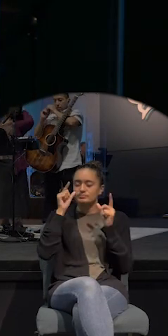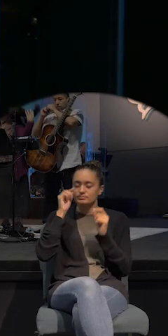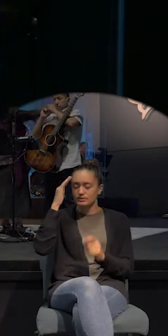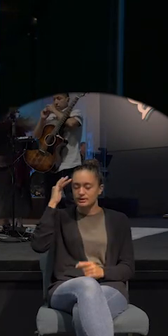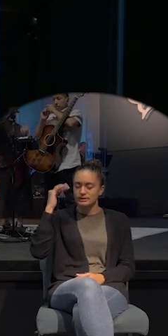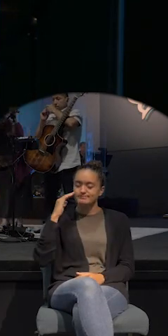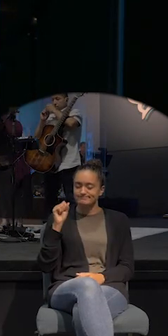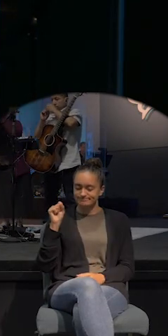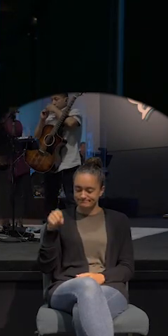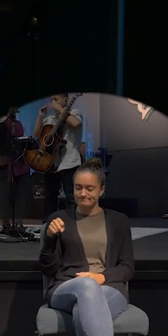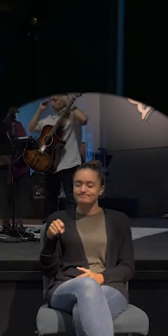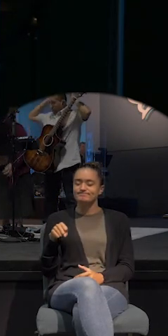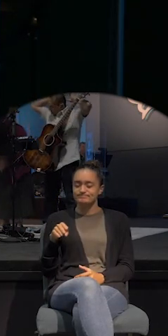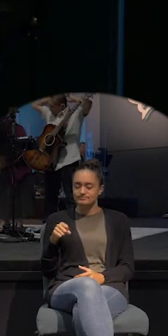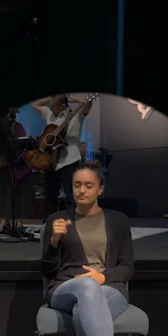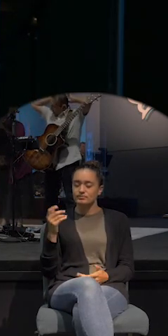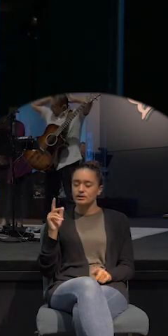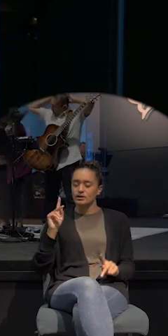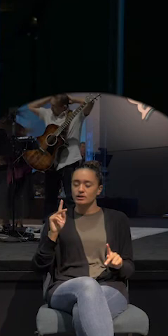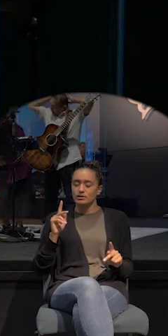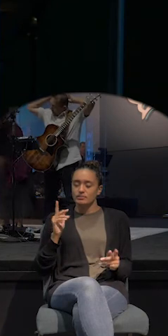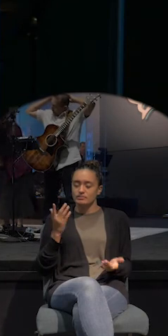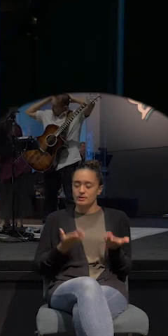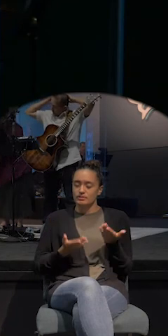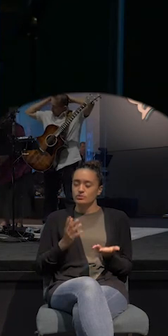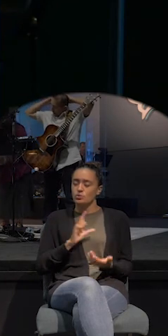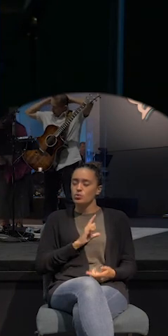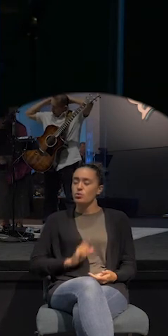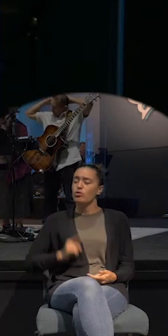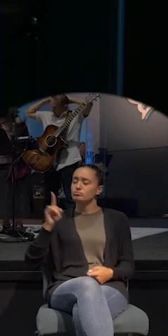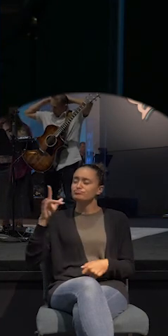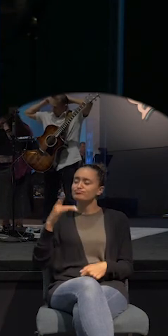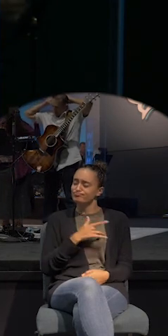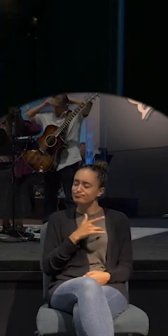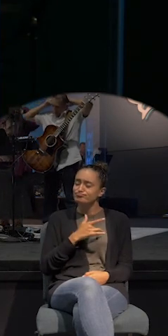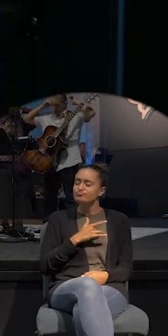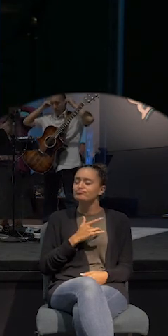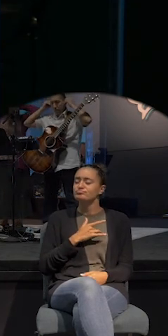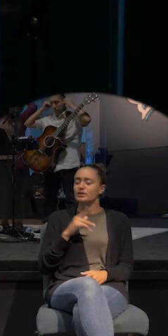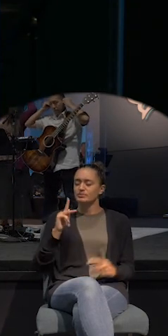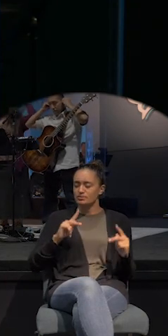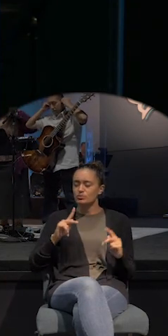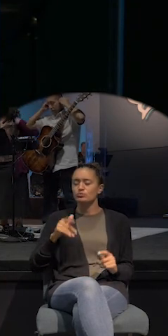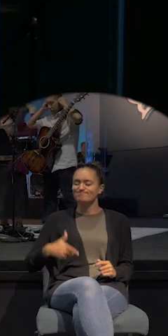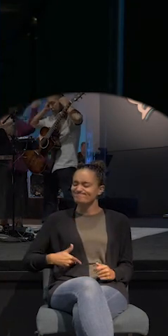bowed, perhaps the Lord is speaking to some here in this room who need to get right with him.